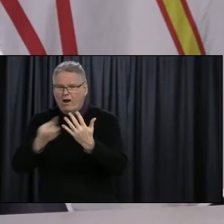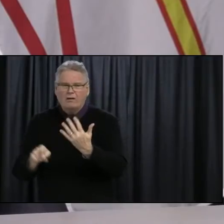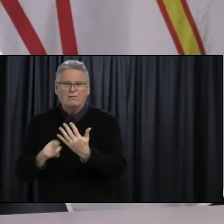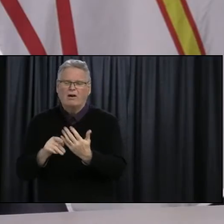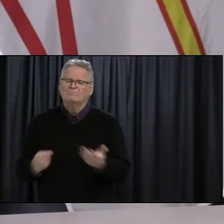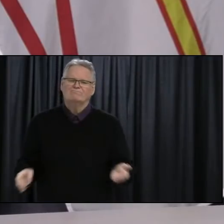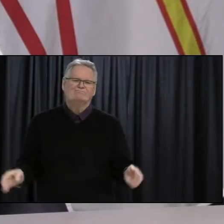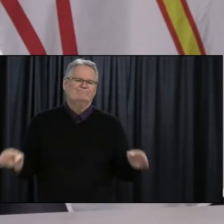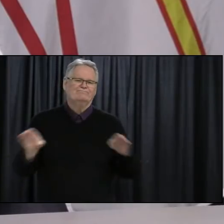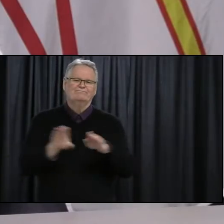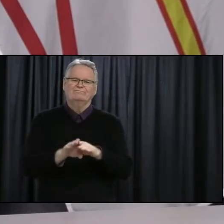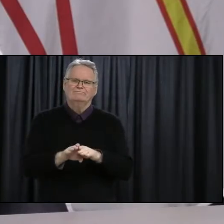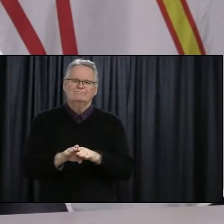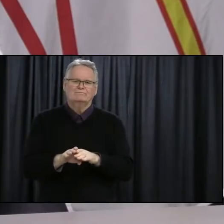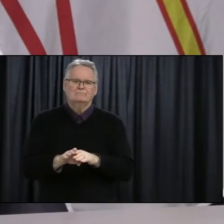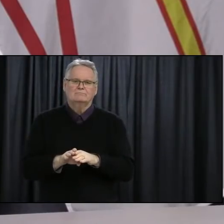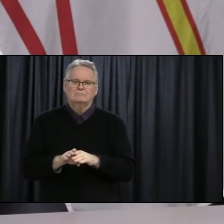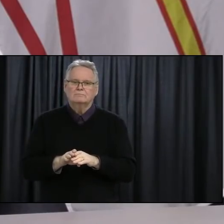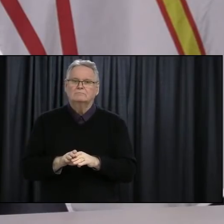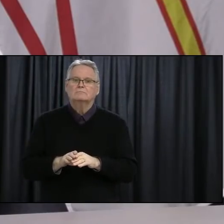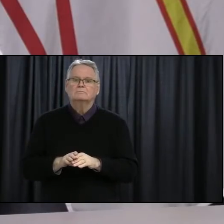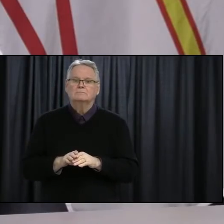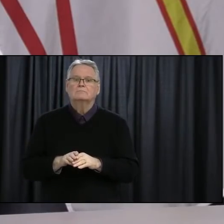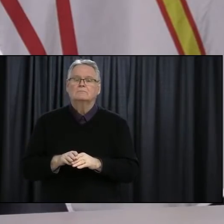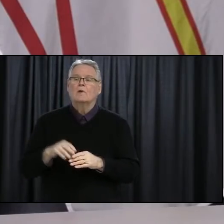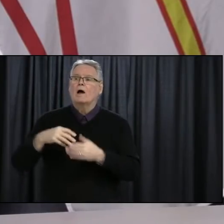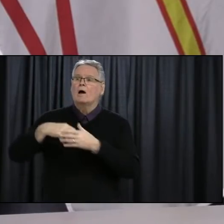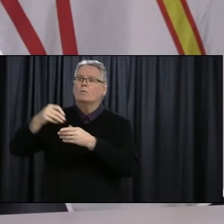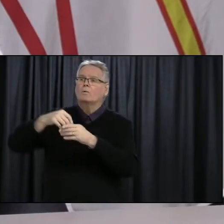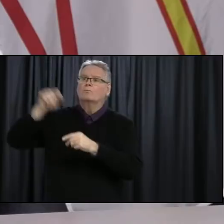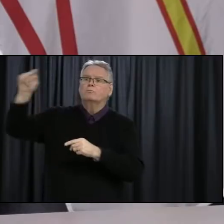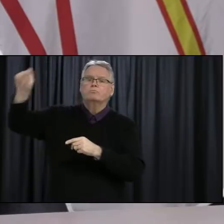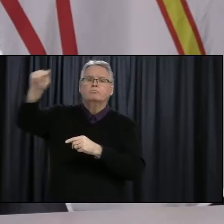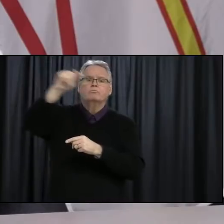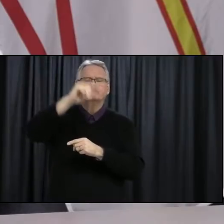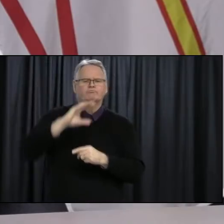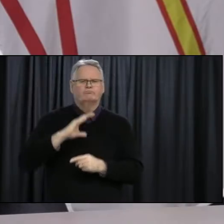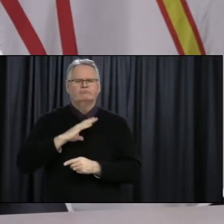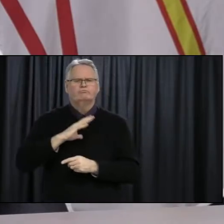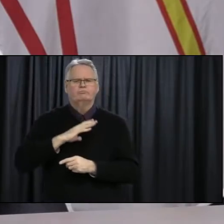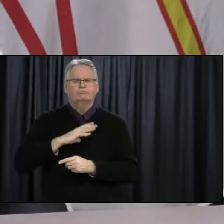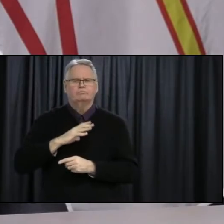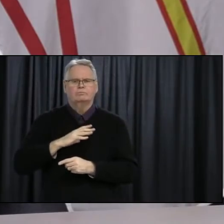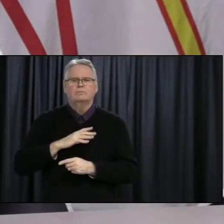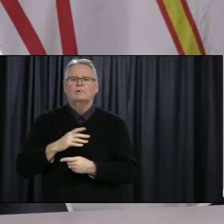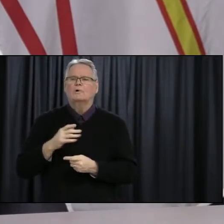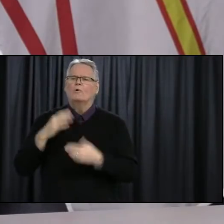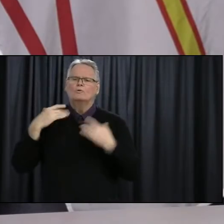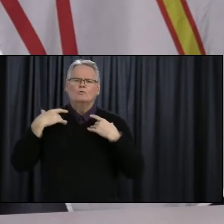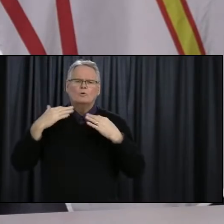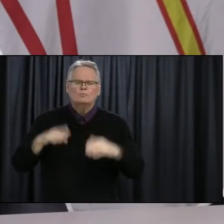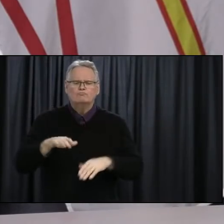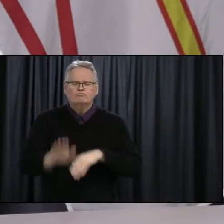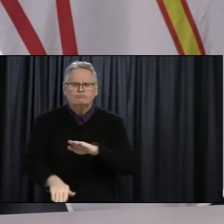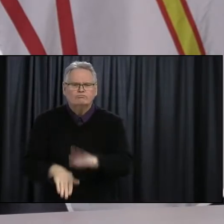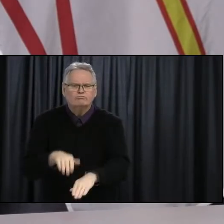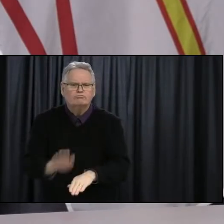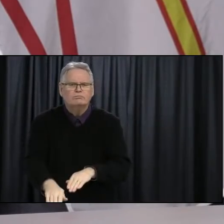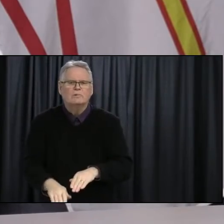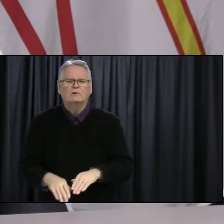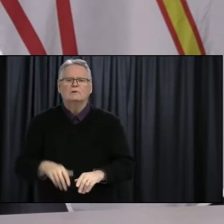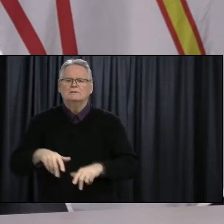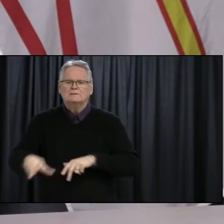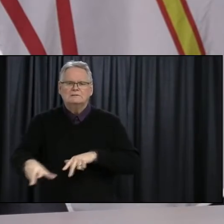including walking, hiking, or snowshoeing, are encouraged as long as physical distancing can be maintained between household bubbles and you are not required